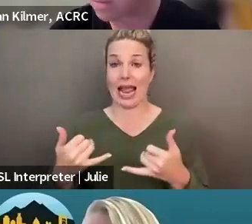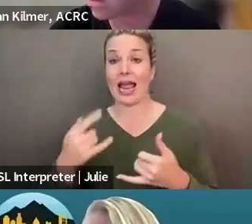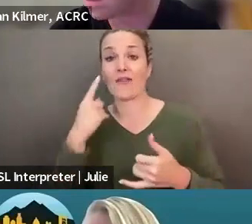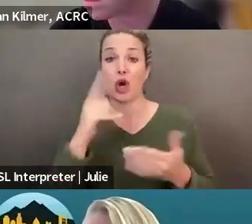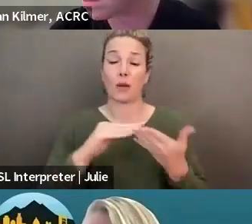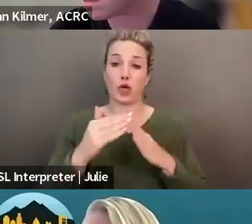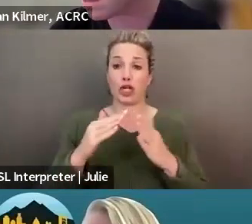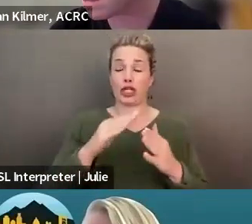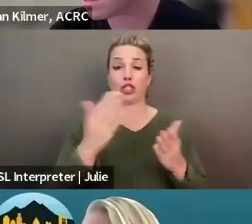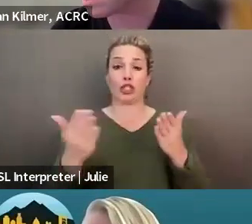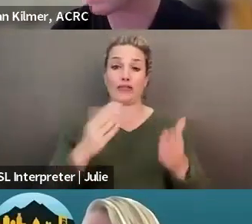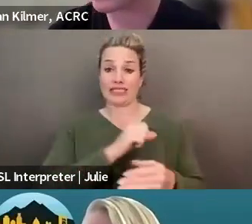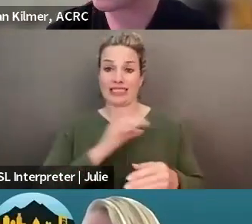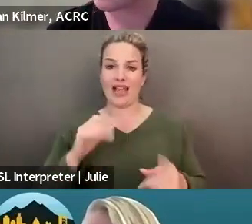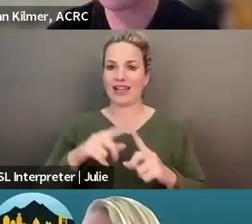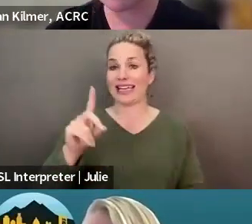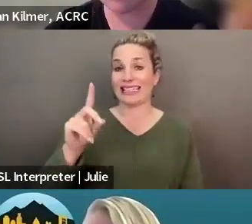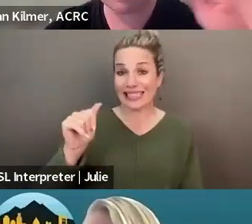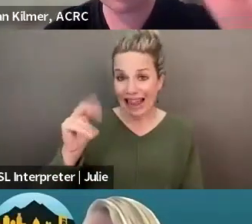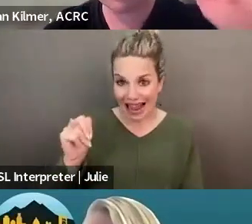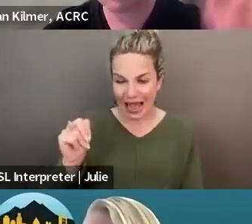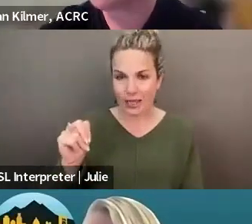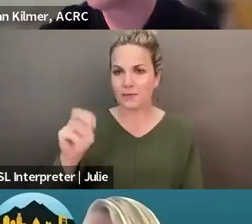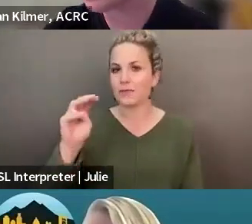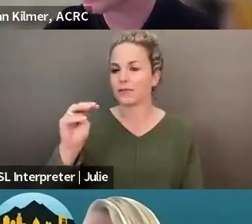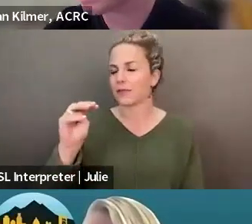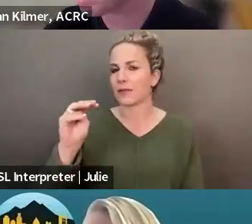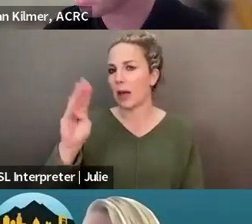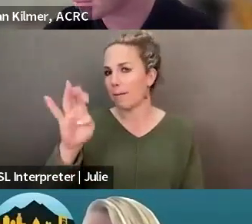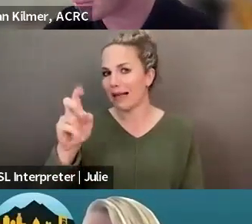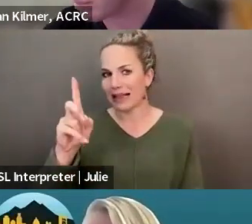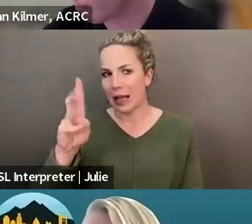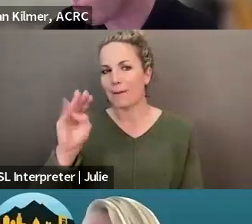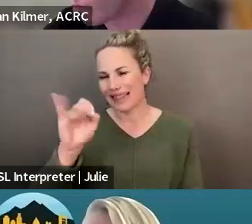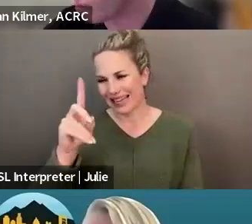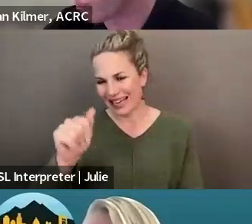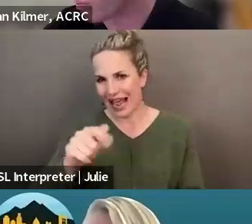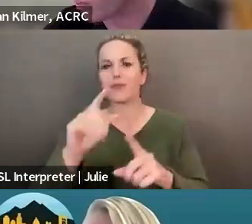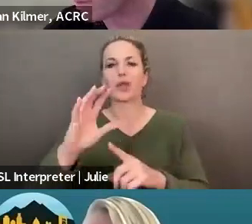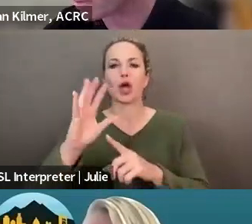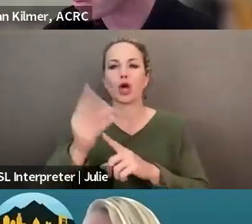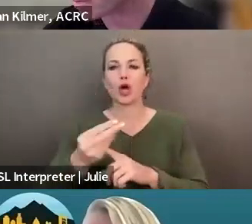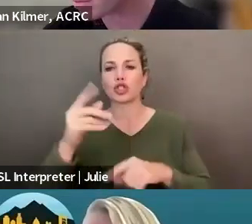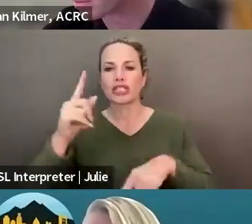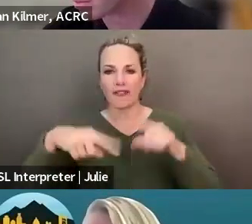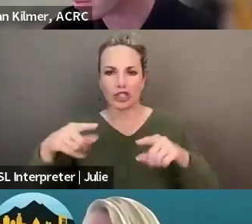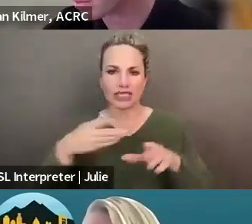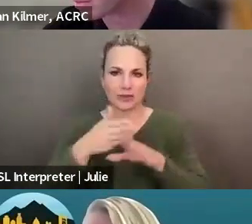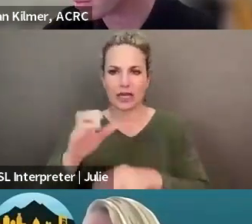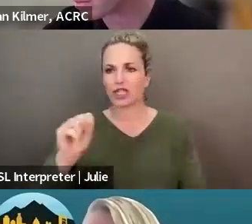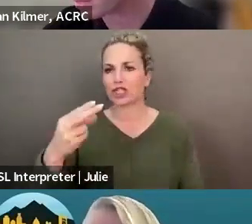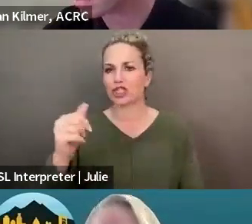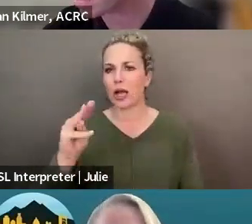community services staff, good morning. I see Dan and Melinda, good morning. And I see our cultural diversity specialist, Shamir, is on. Good morning, Shamir,